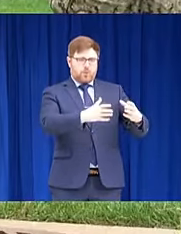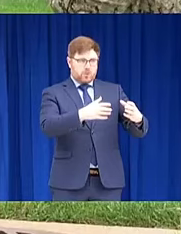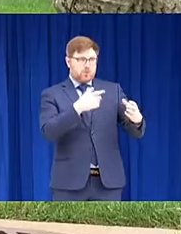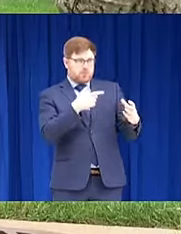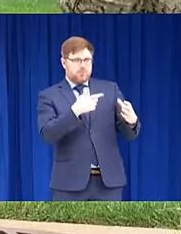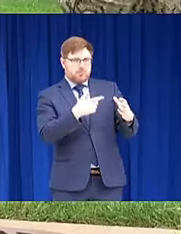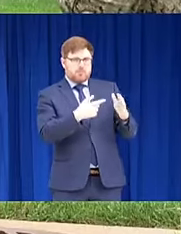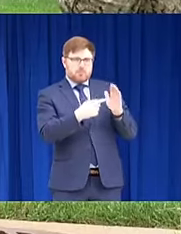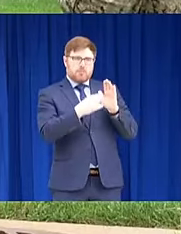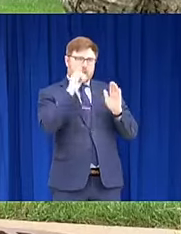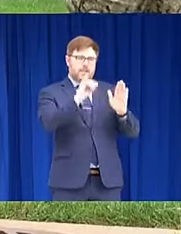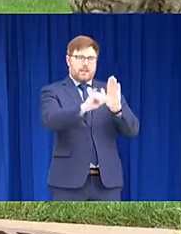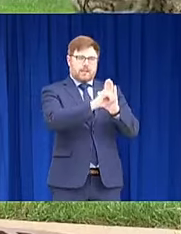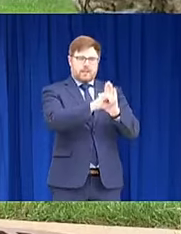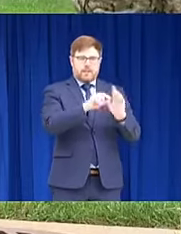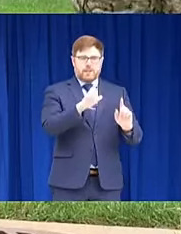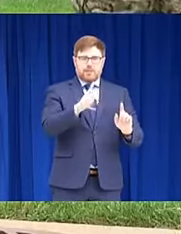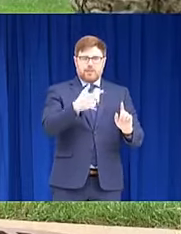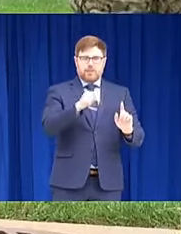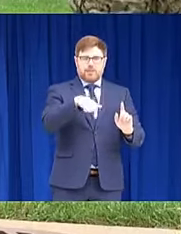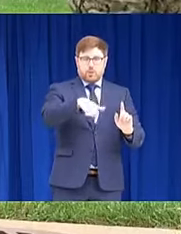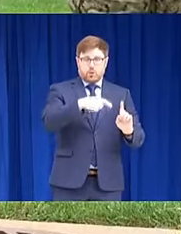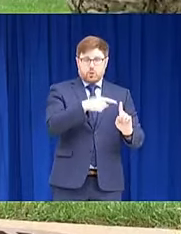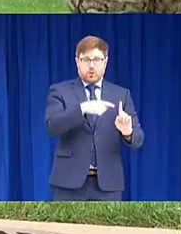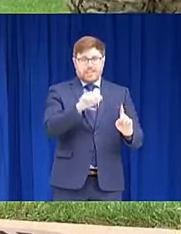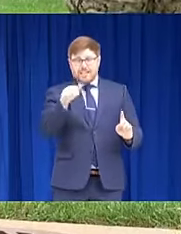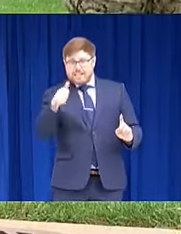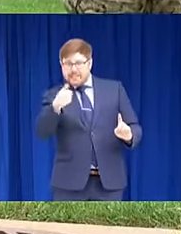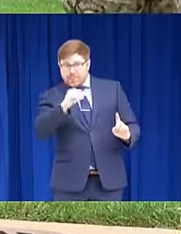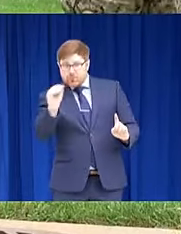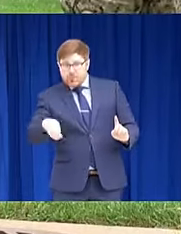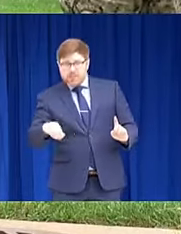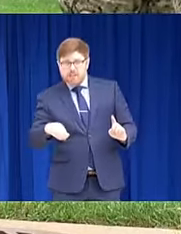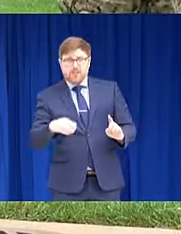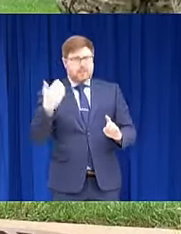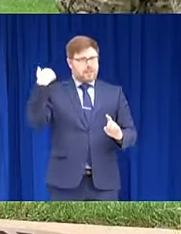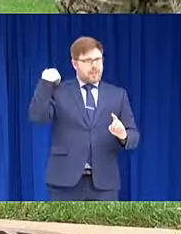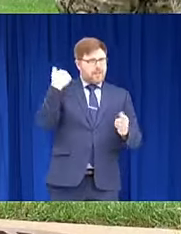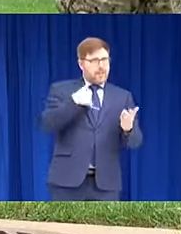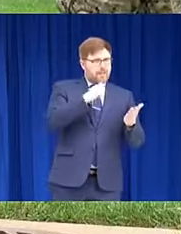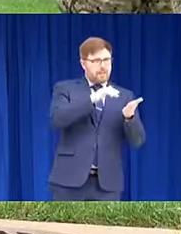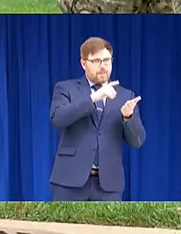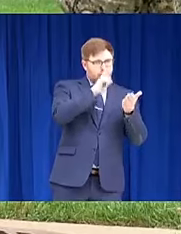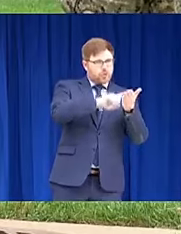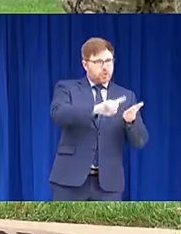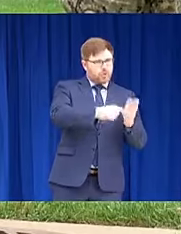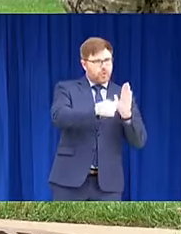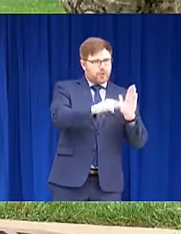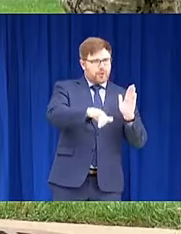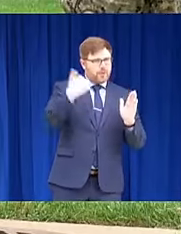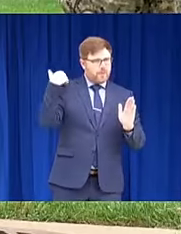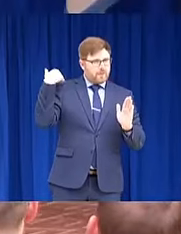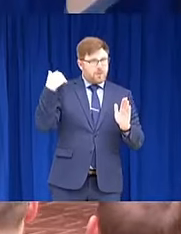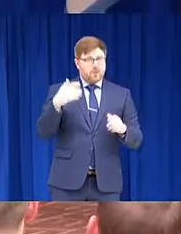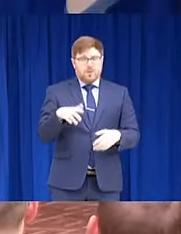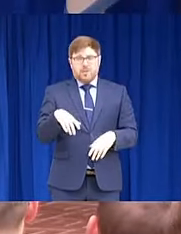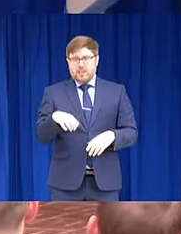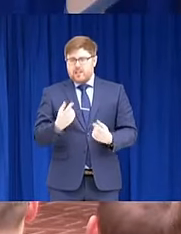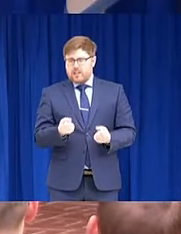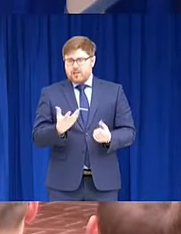a RAND report cited in 2018? Is it 10%, which matches the population in